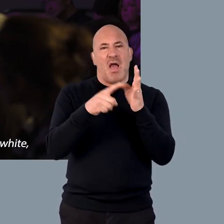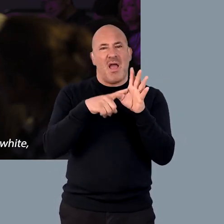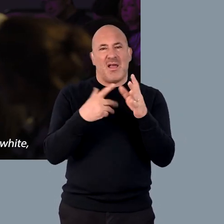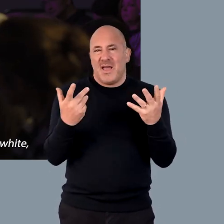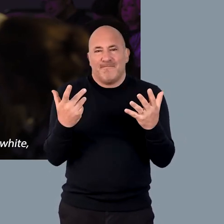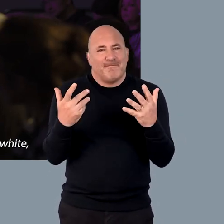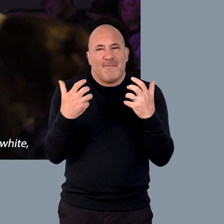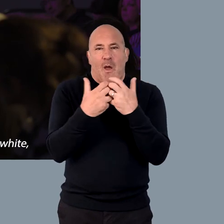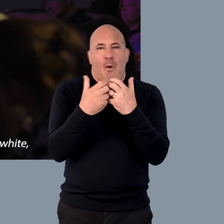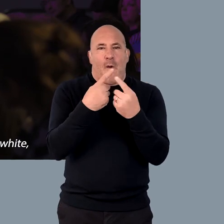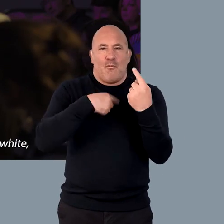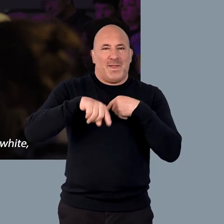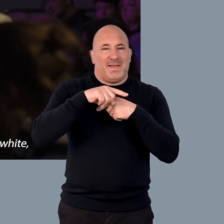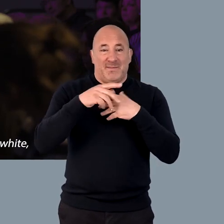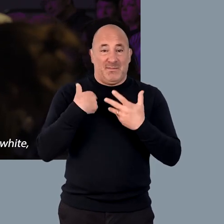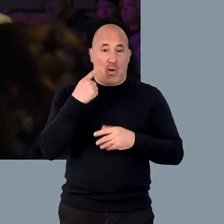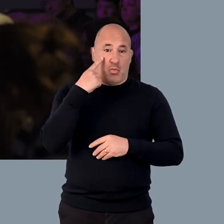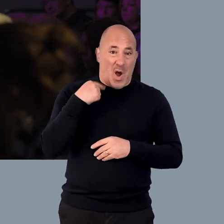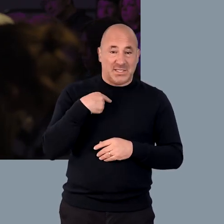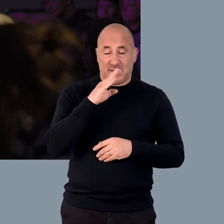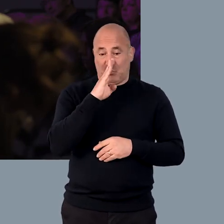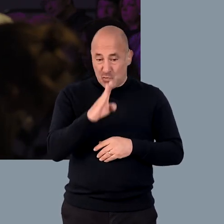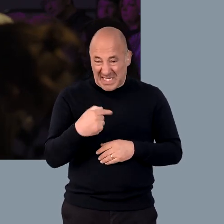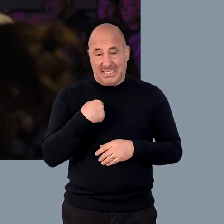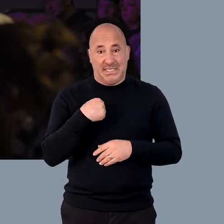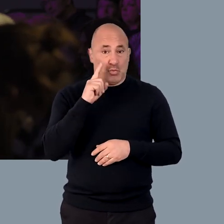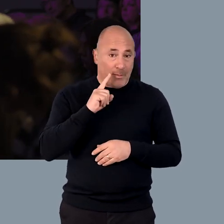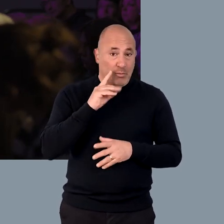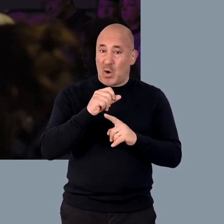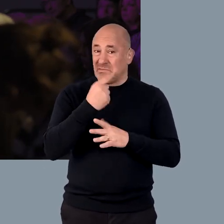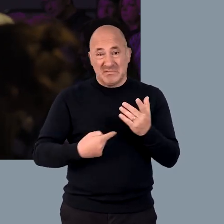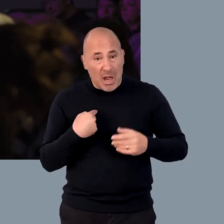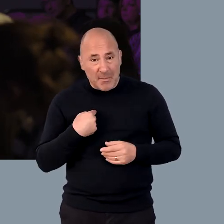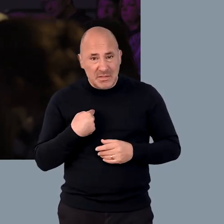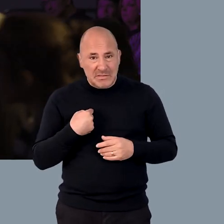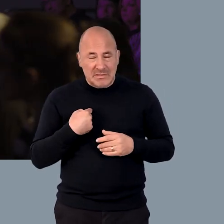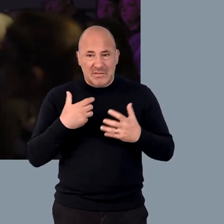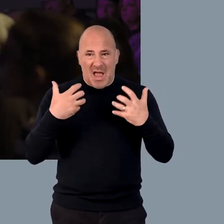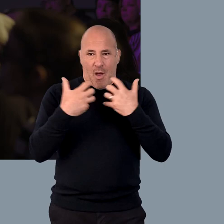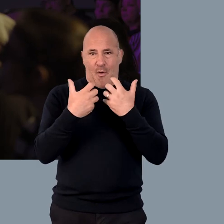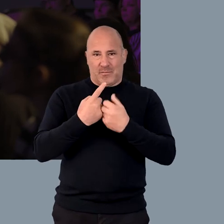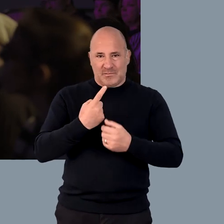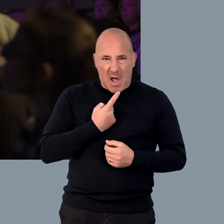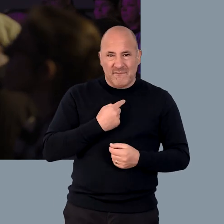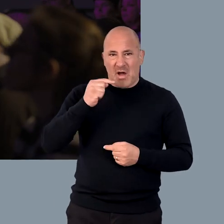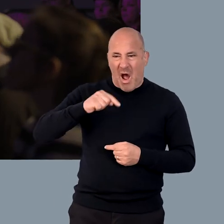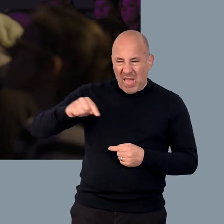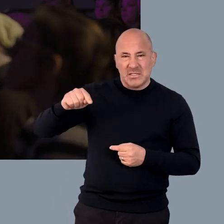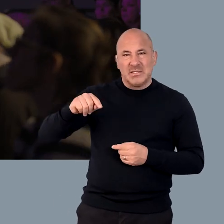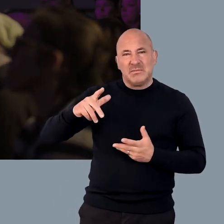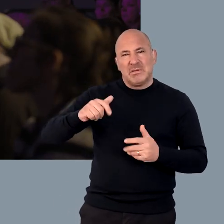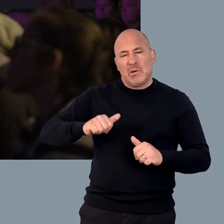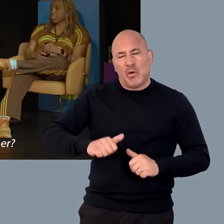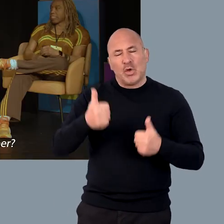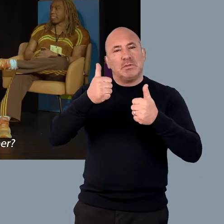how can how can we be we i'm saying as a white straight non-disabled woman how can i and others of